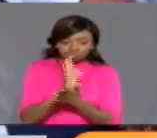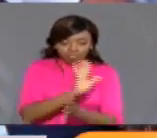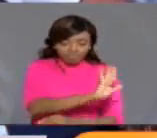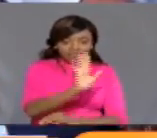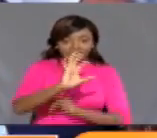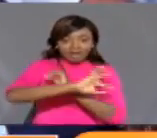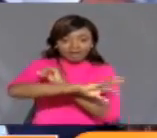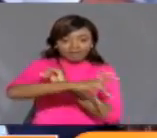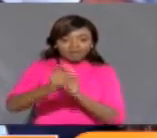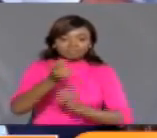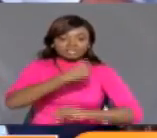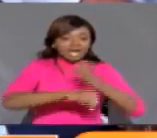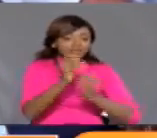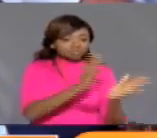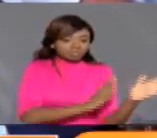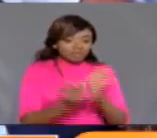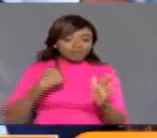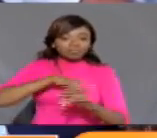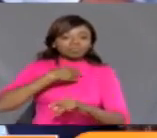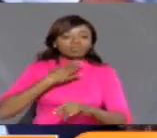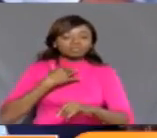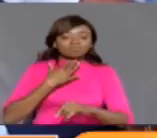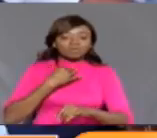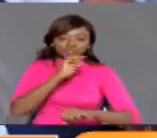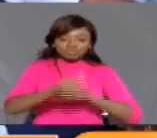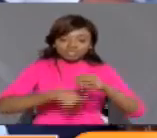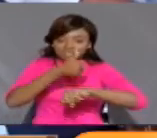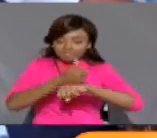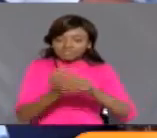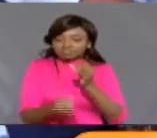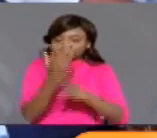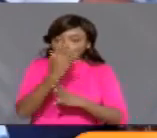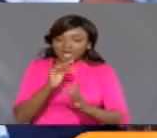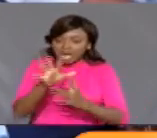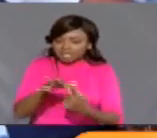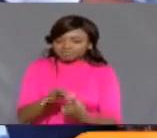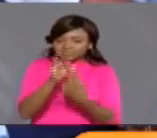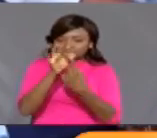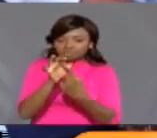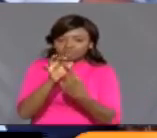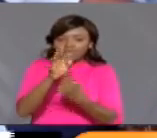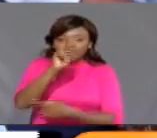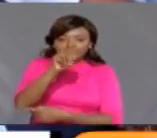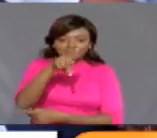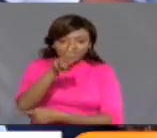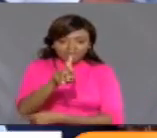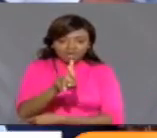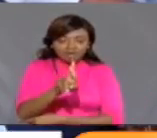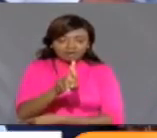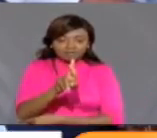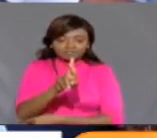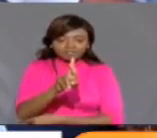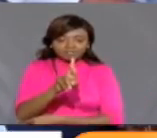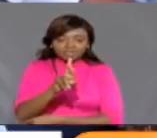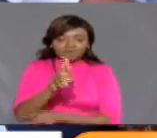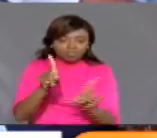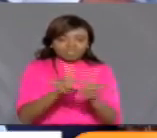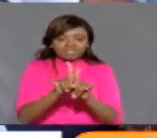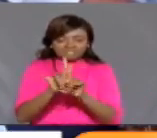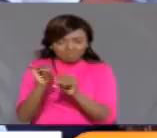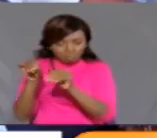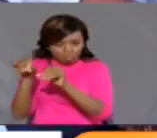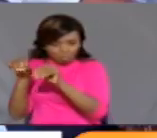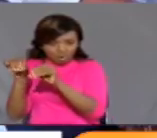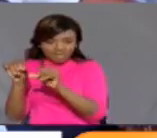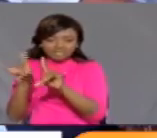action plan and establish a special MPR with the same level of sophisticated